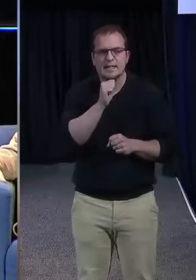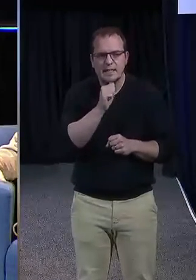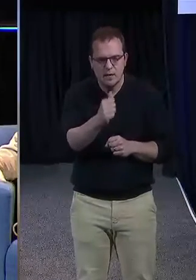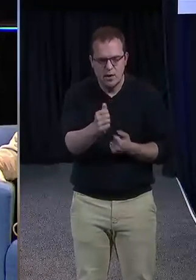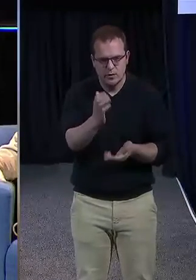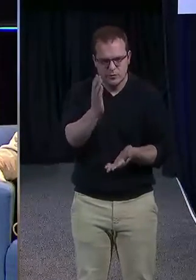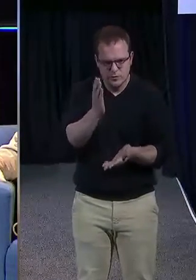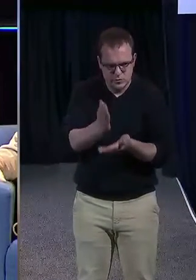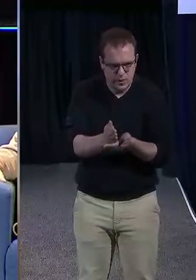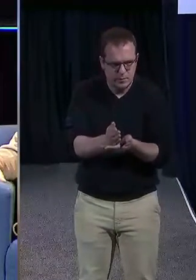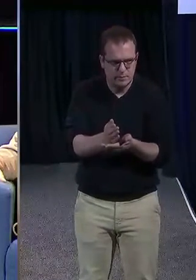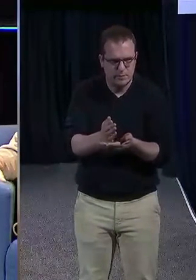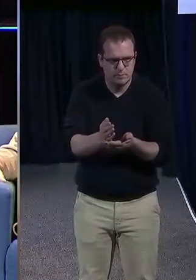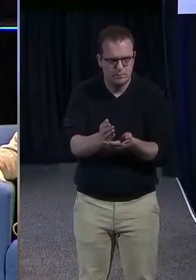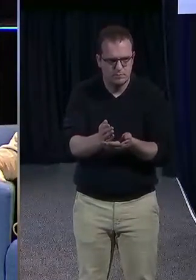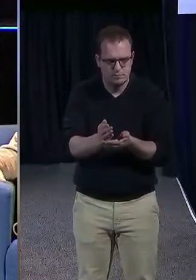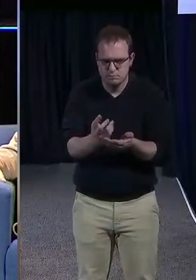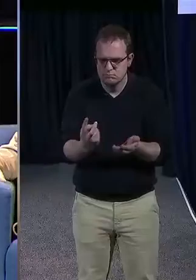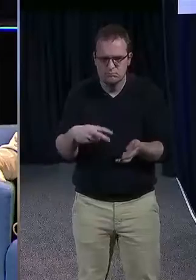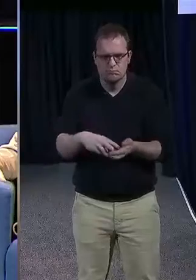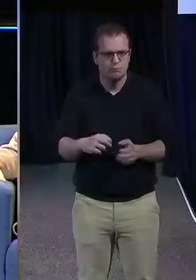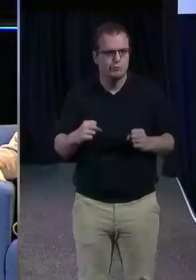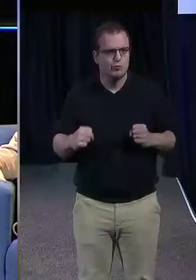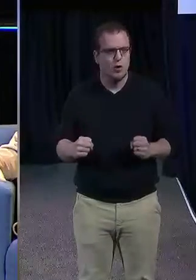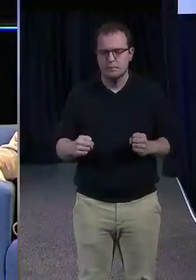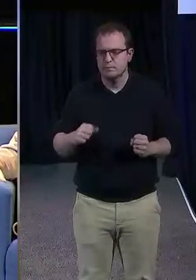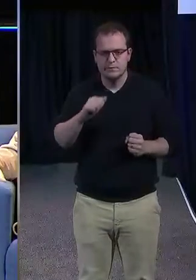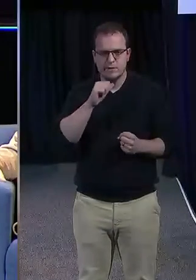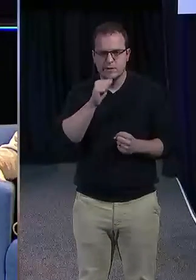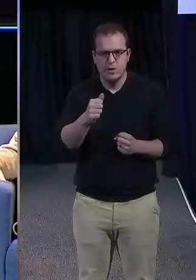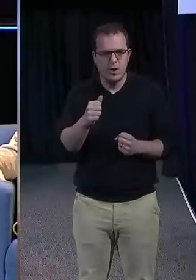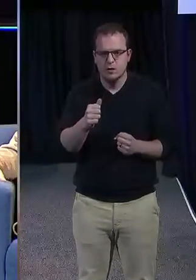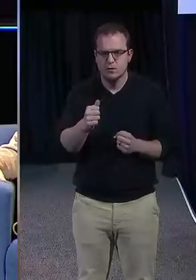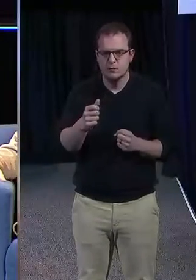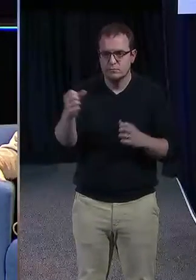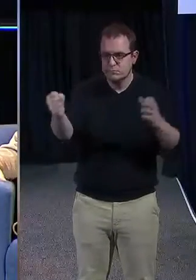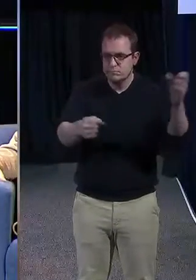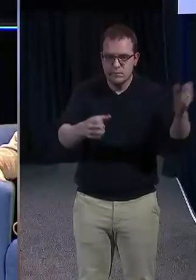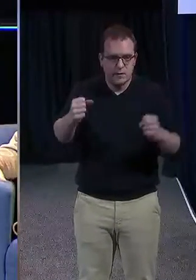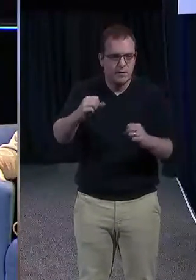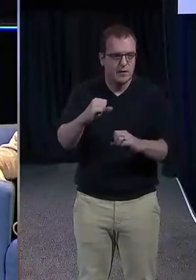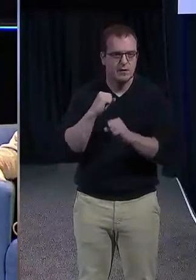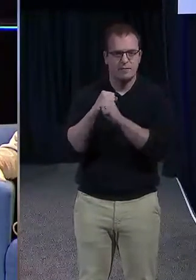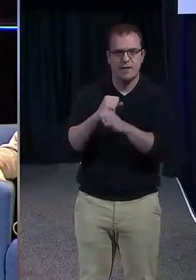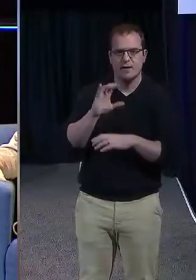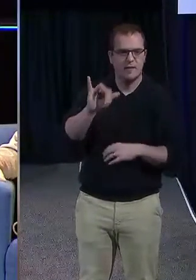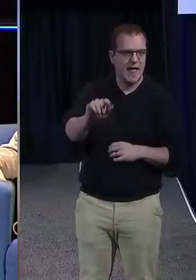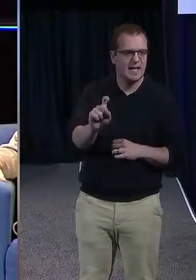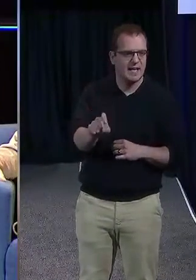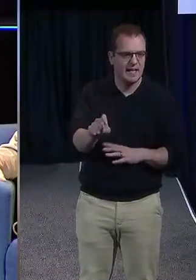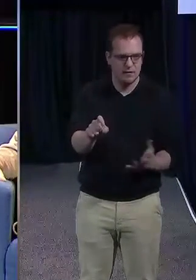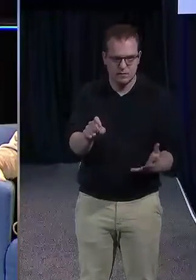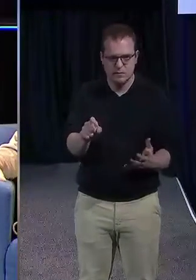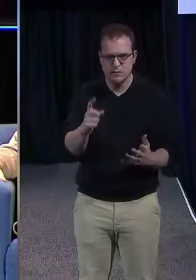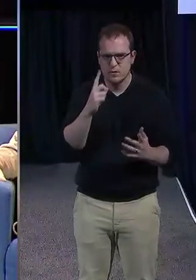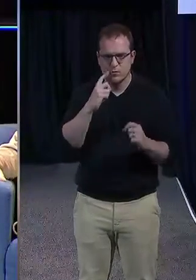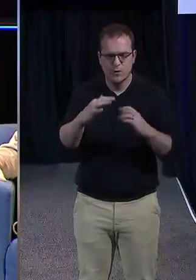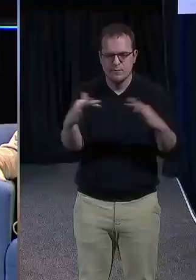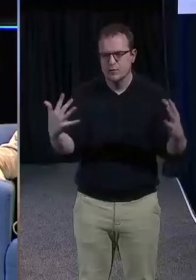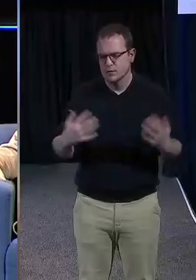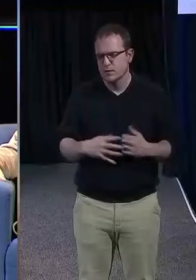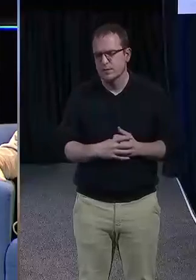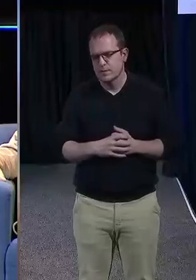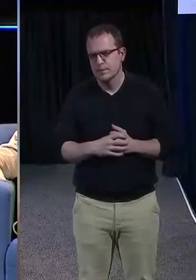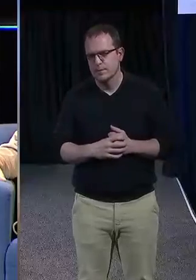stop standing on their values, did not stop defending the need for protecting the educational benefits of diversity.